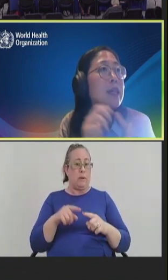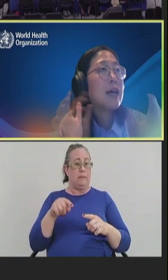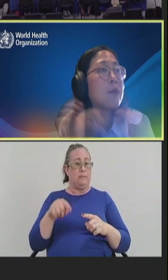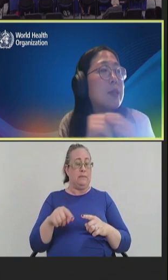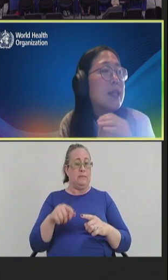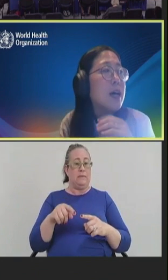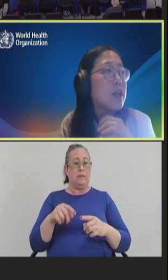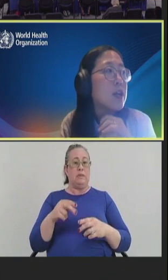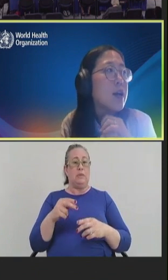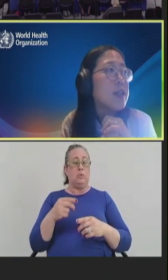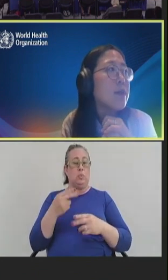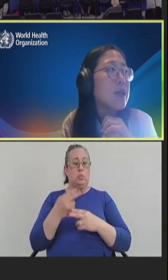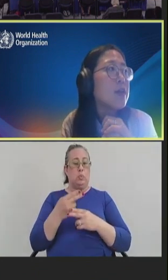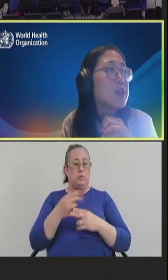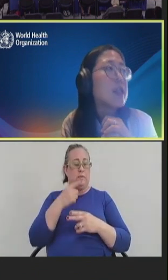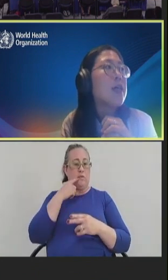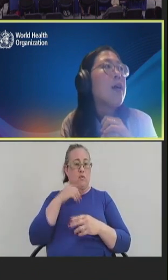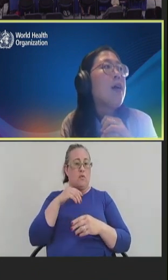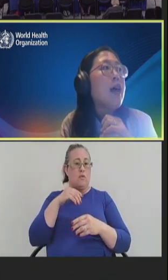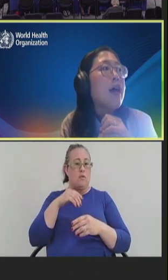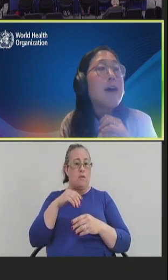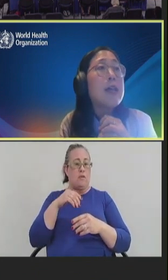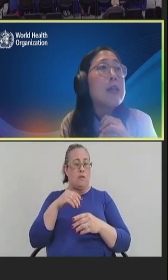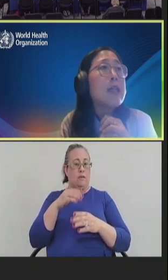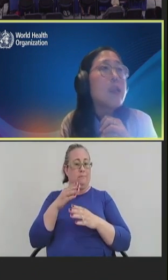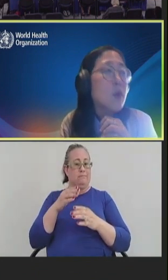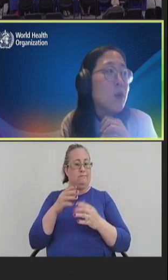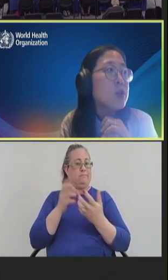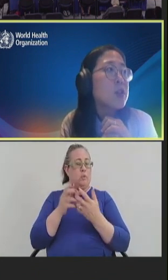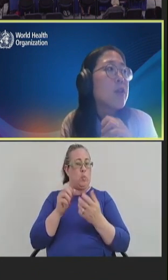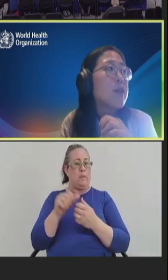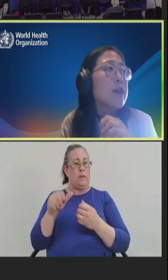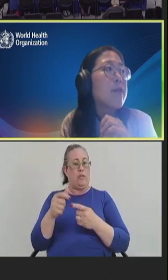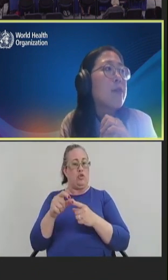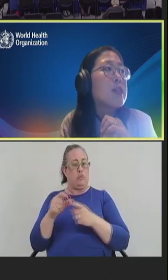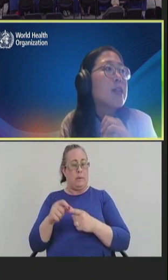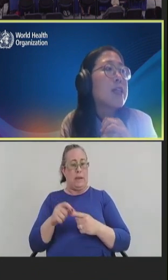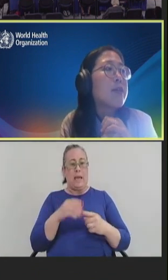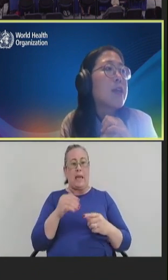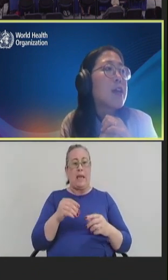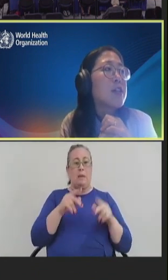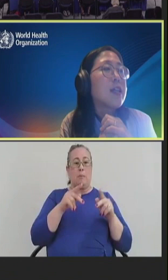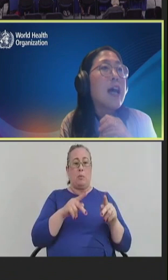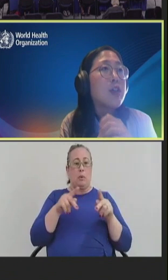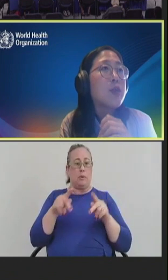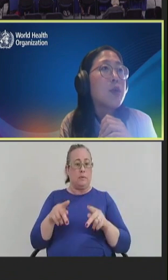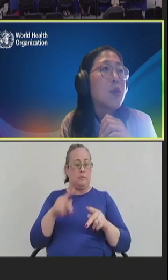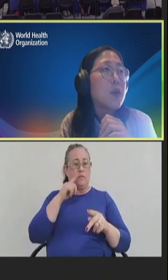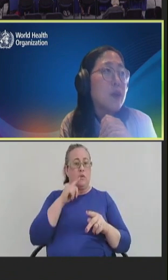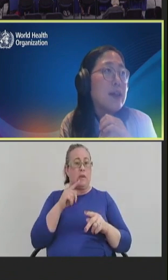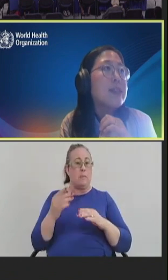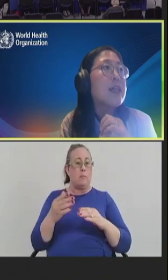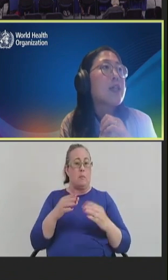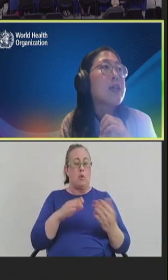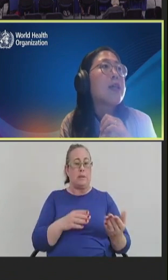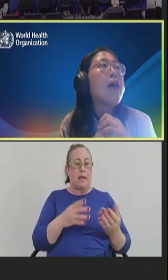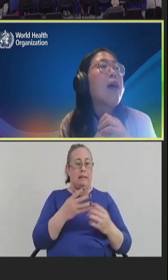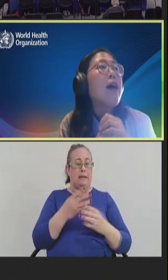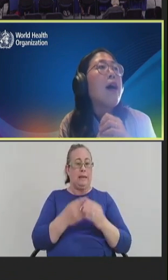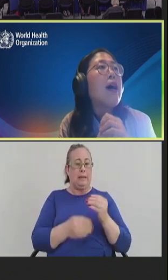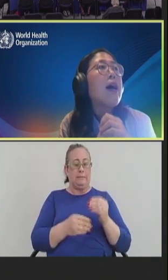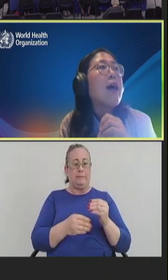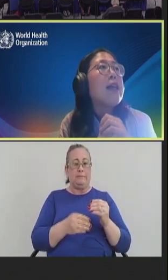to be in line with the other terminology. And finally, the proportion of the infant mortality reduction attributable to